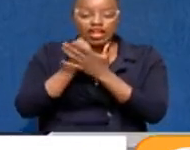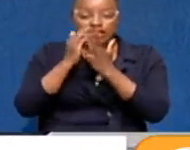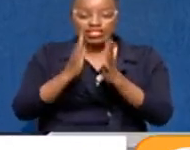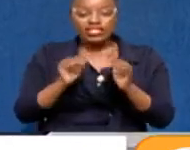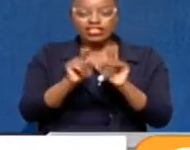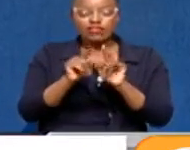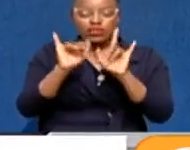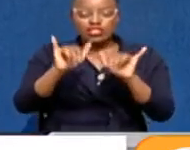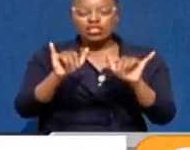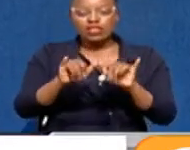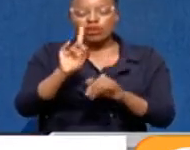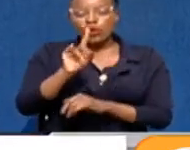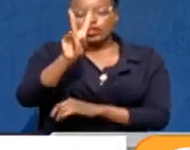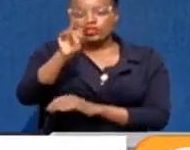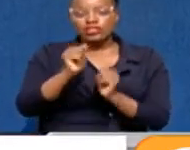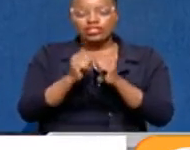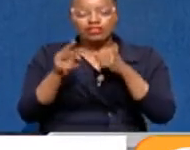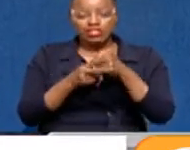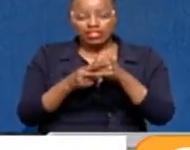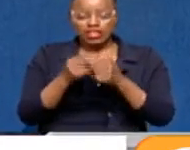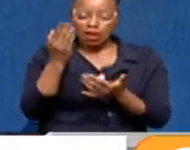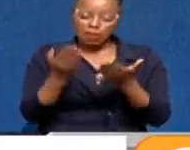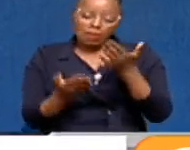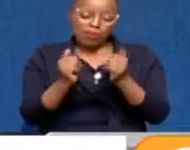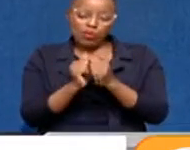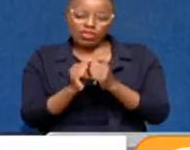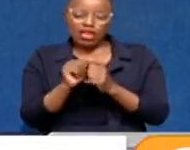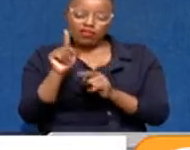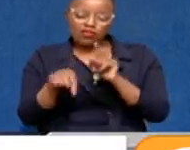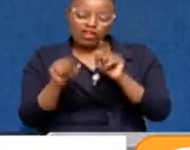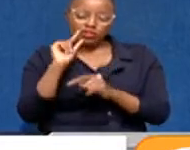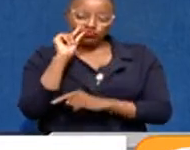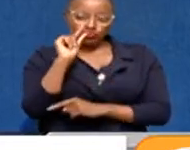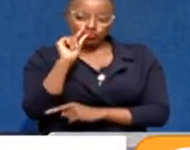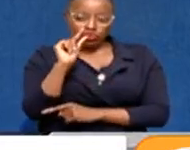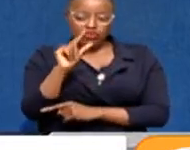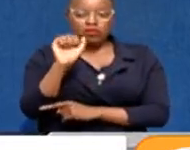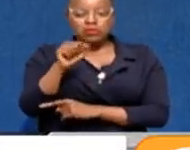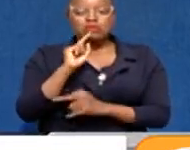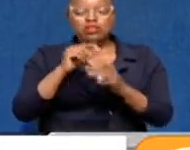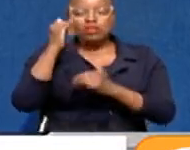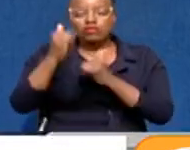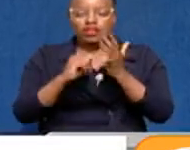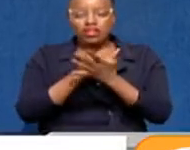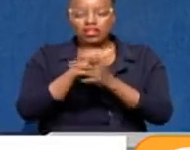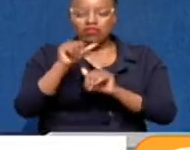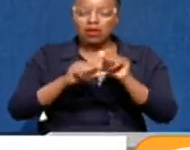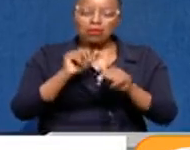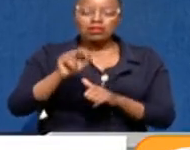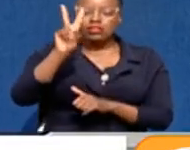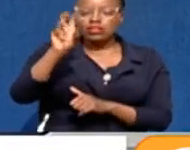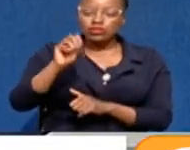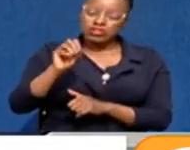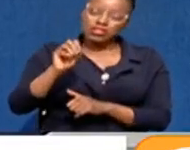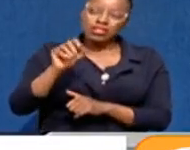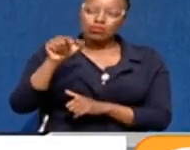largely remain as it was in 2017, maybe with a slight variation. I would place the final register at about